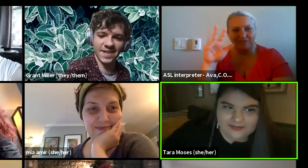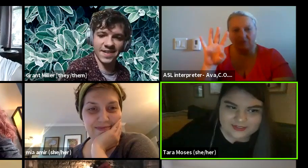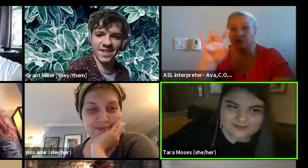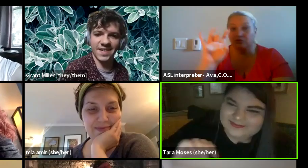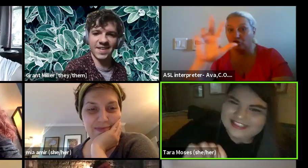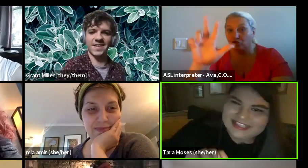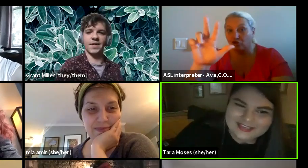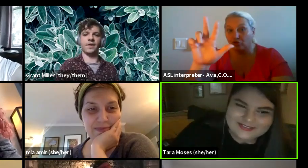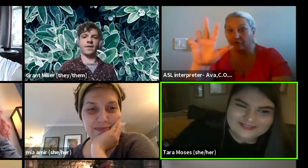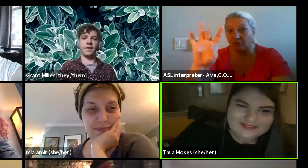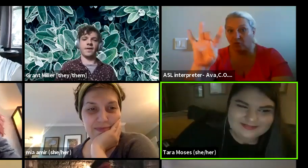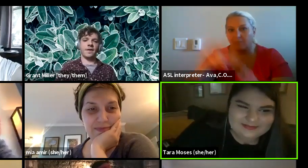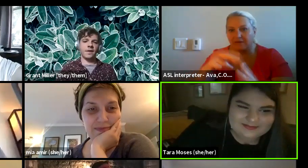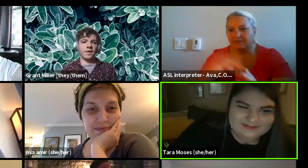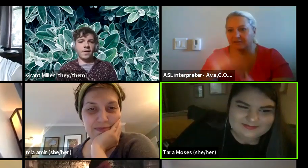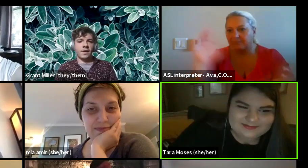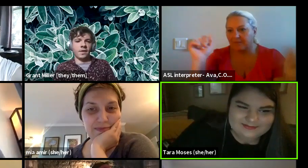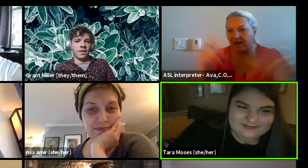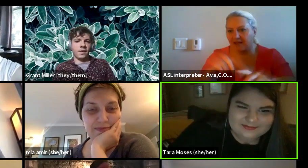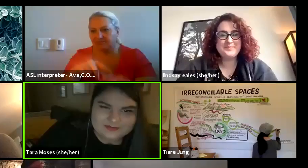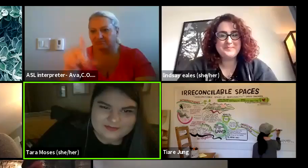34 after. Thank you.